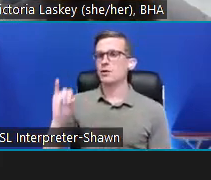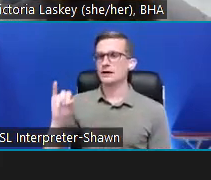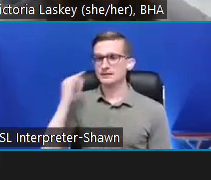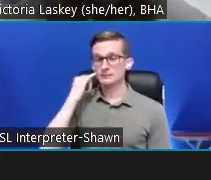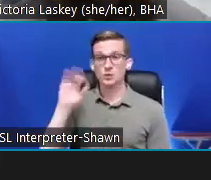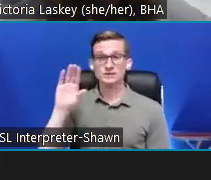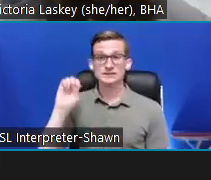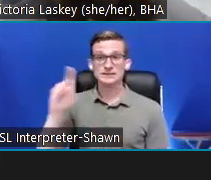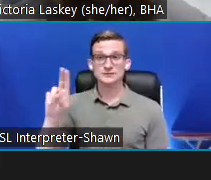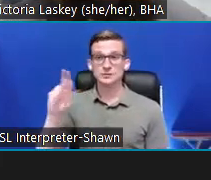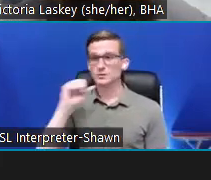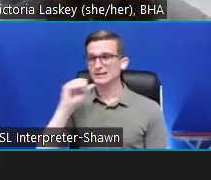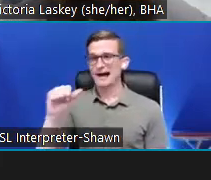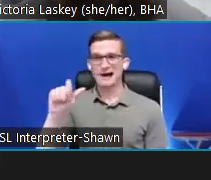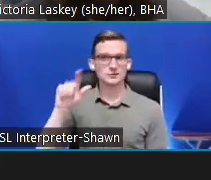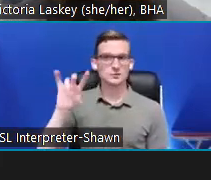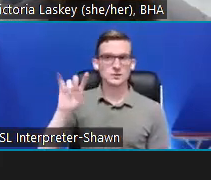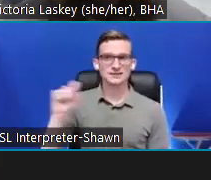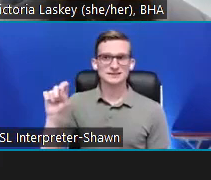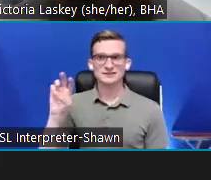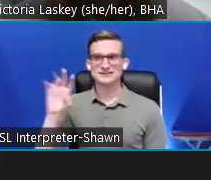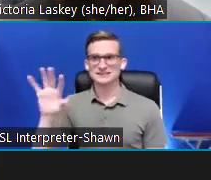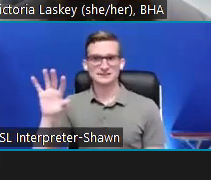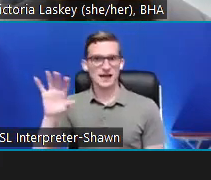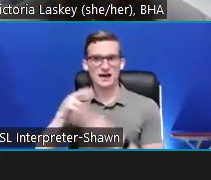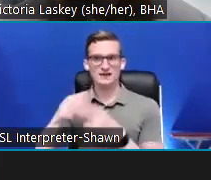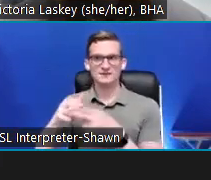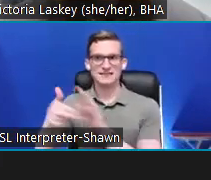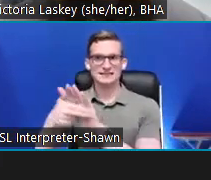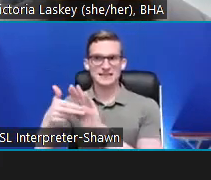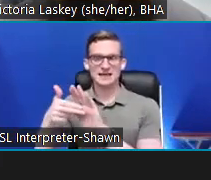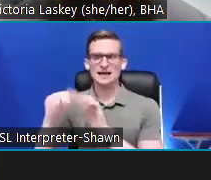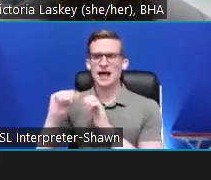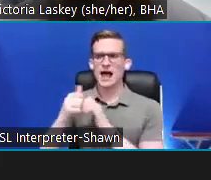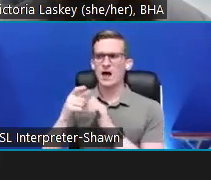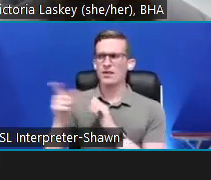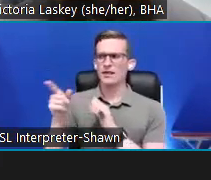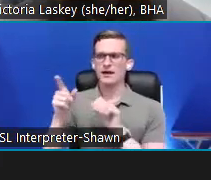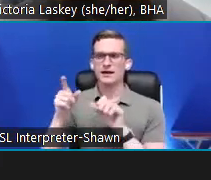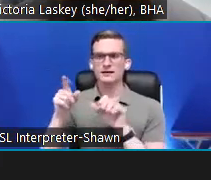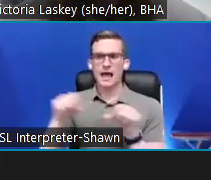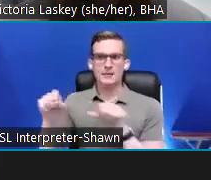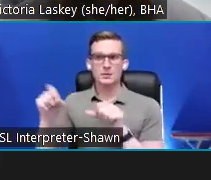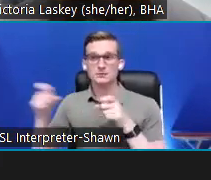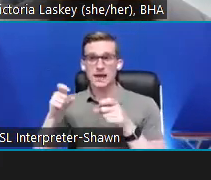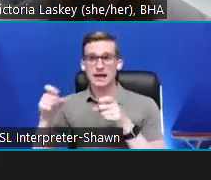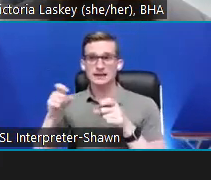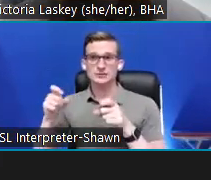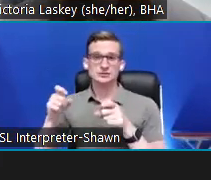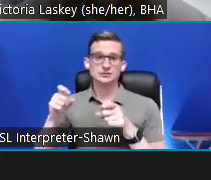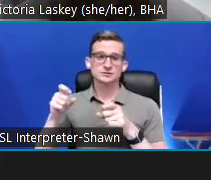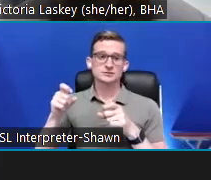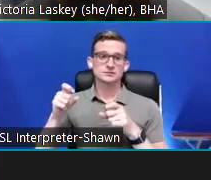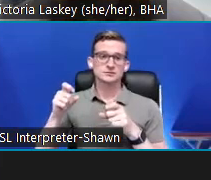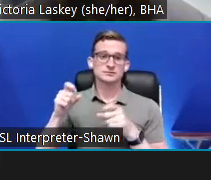not 2765 designated, how would they be able to manage a person on a holder certification? Does that mean they would have to